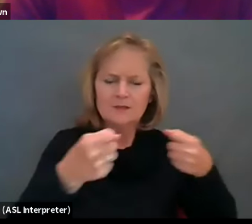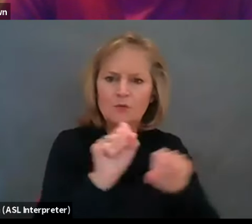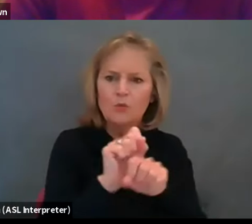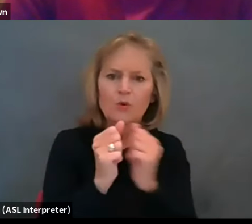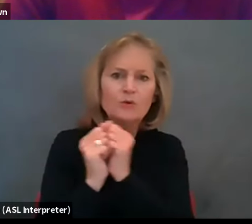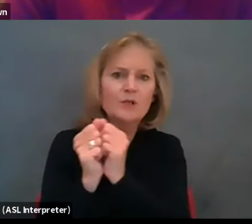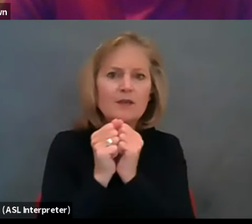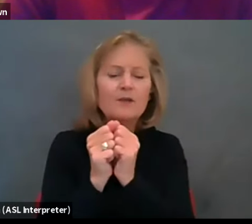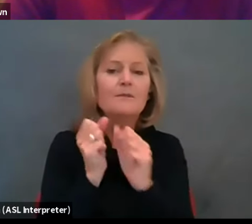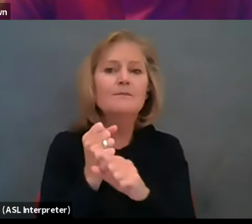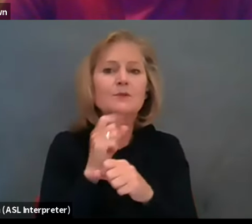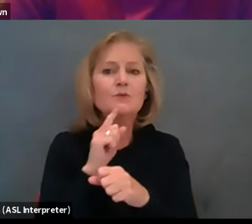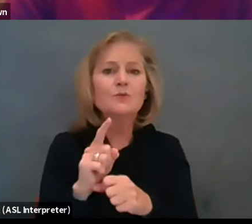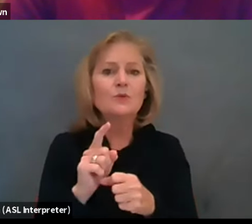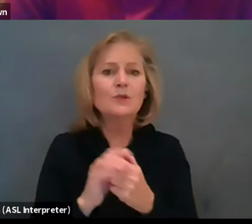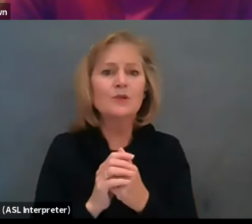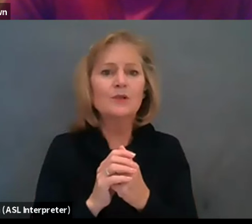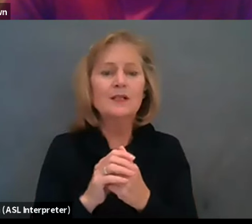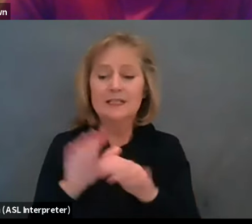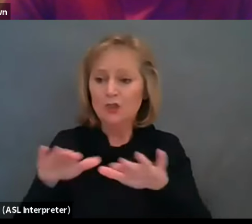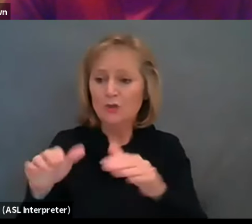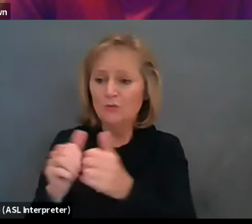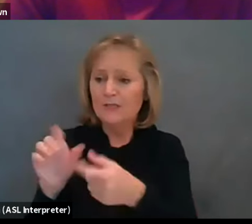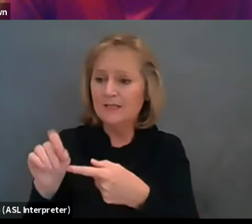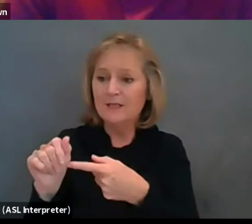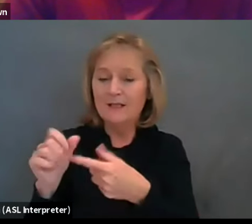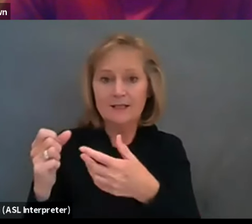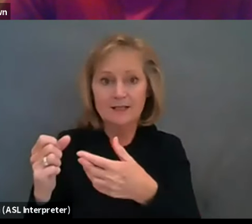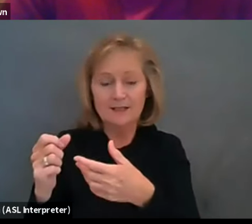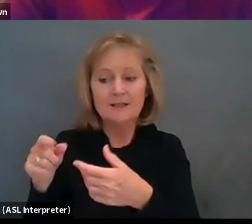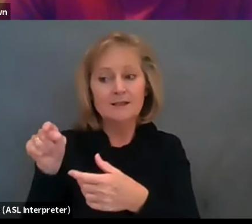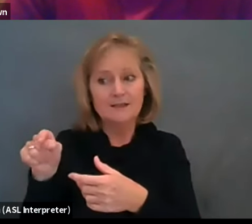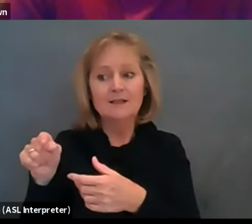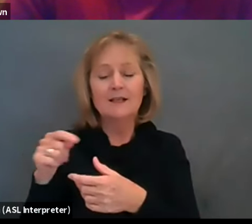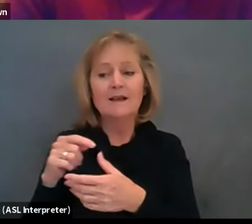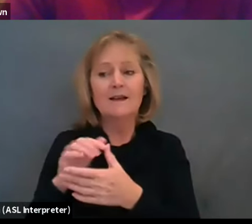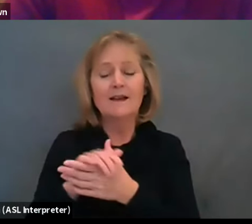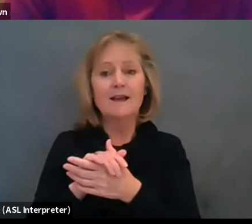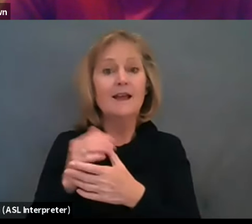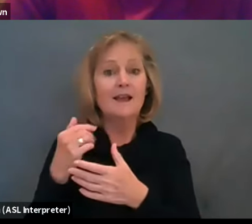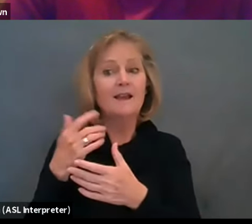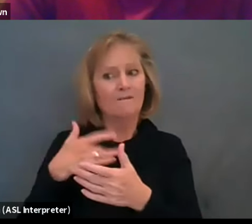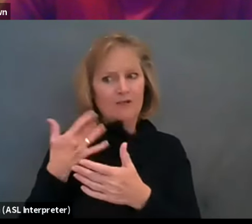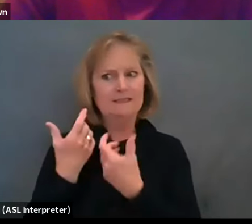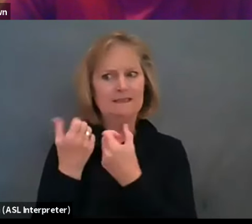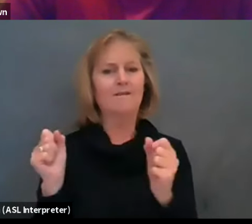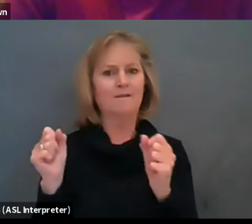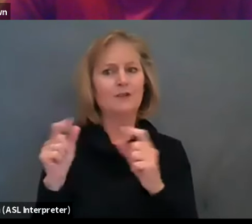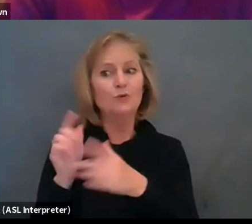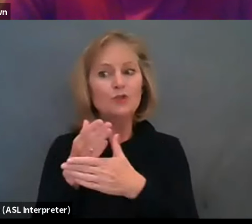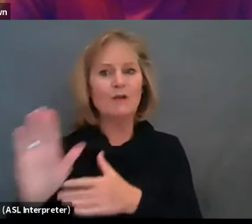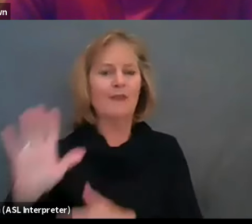on making sure that children with disabilities, number one, feel safe to share